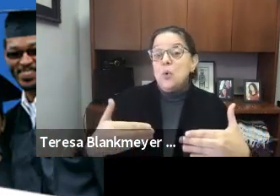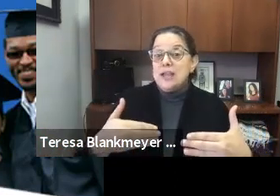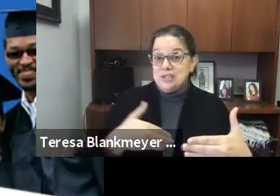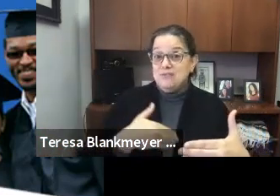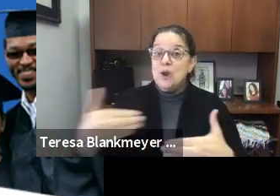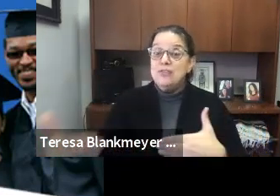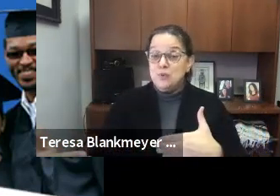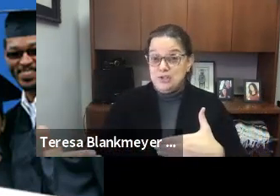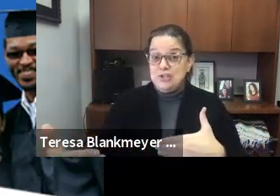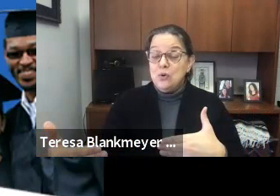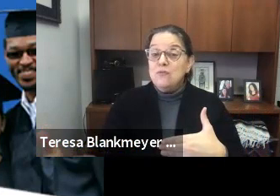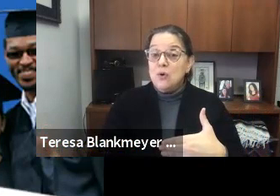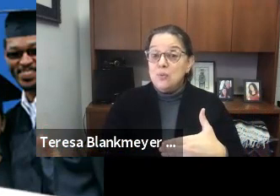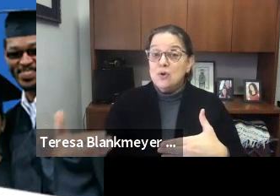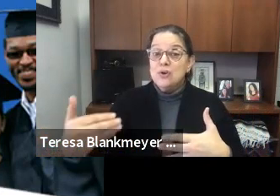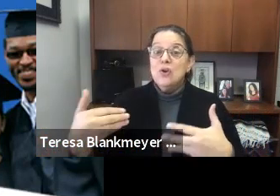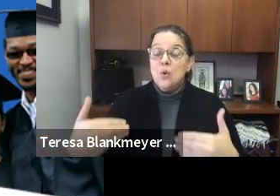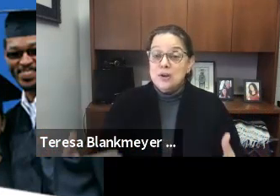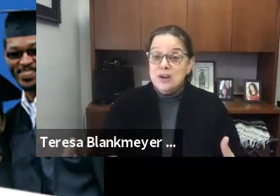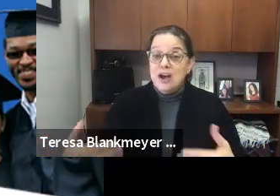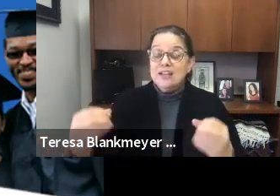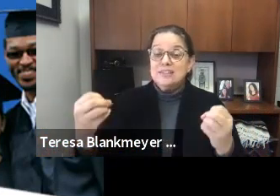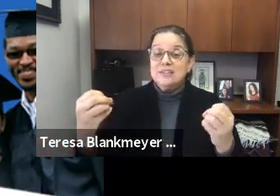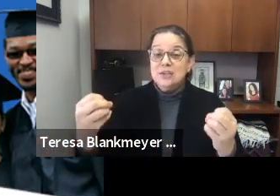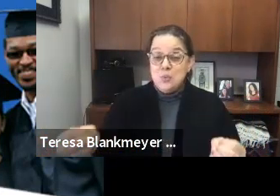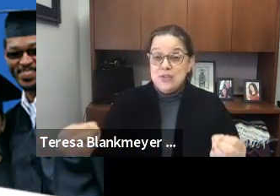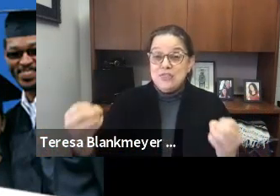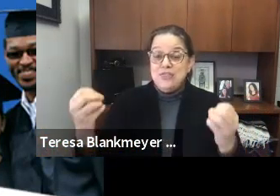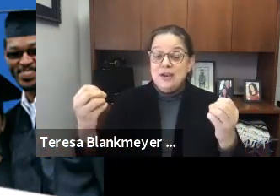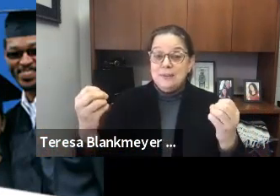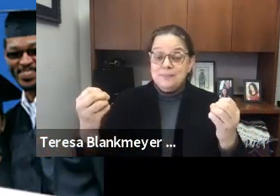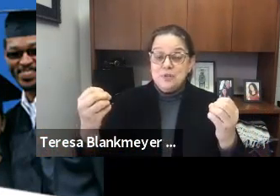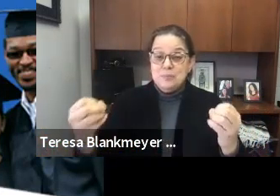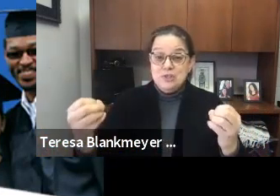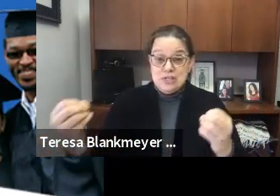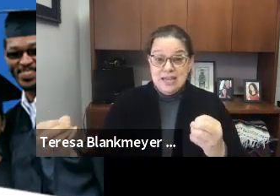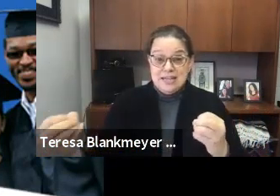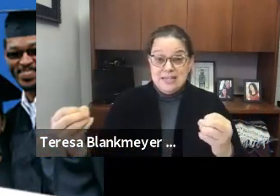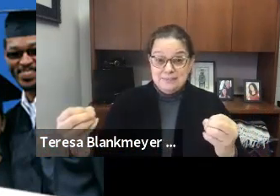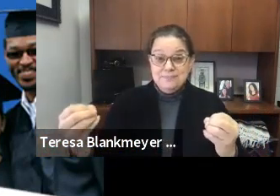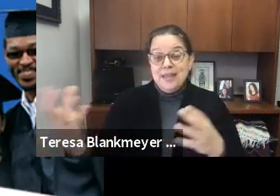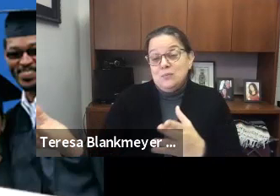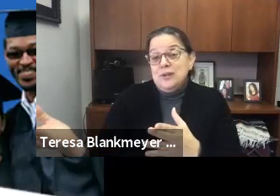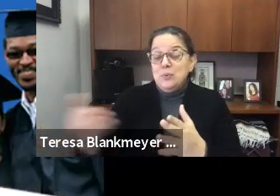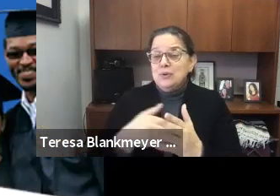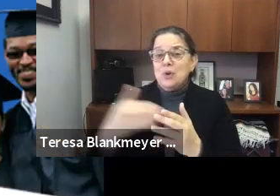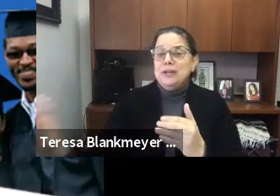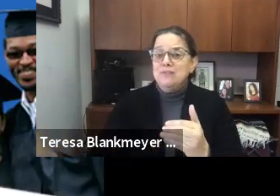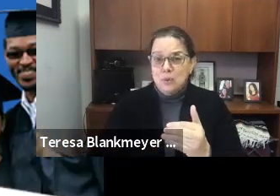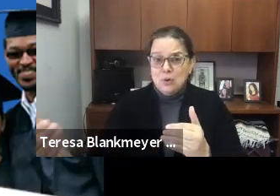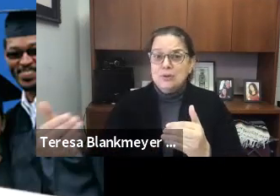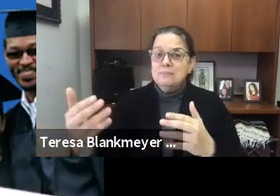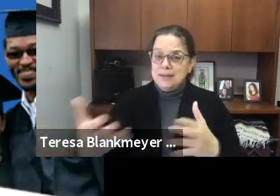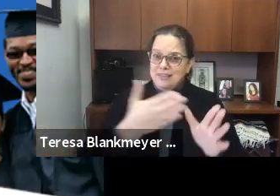this question of whether we should go forward or not with human gene editing. And we're